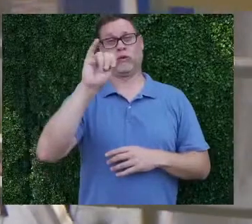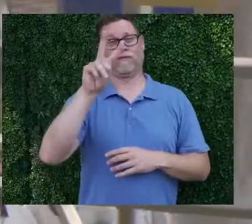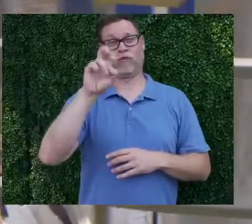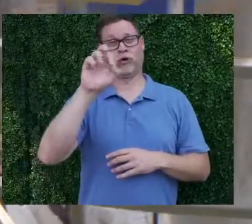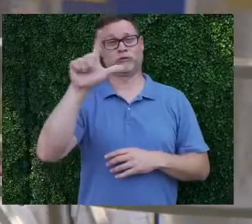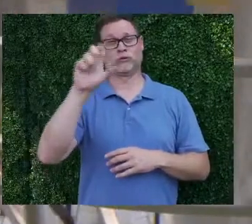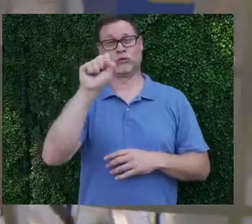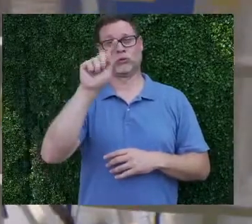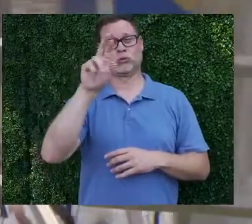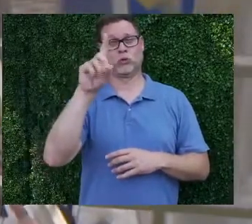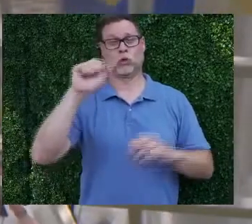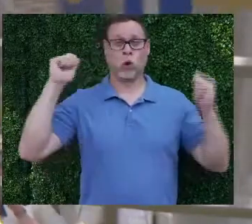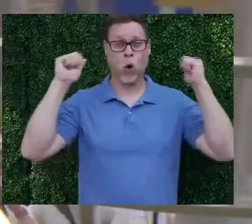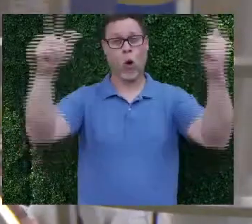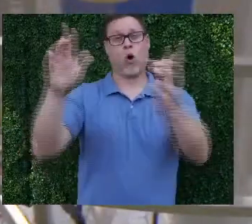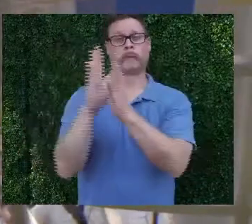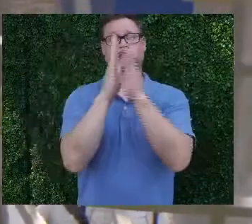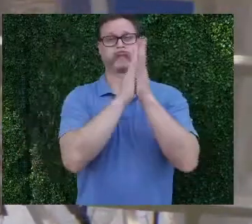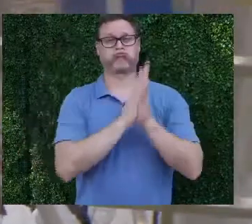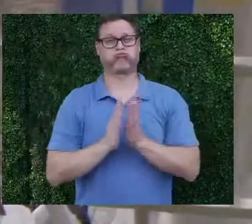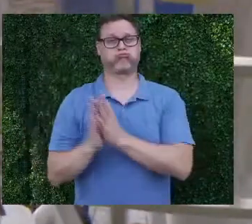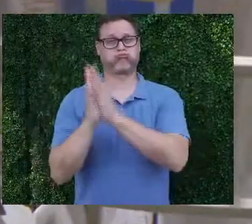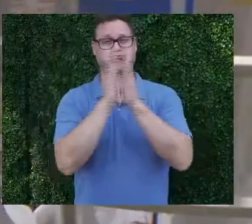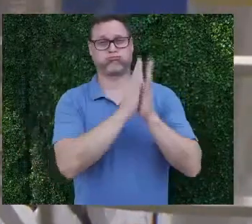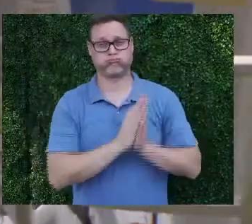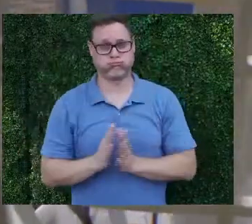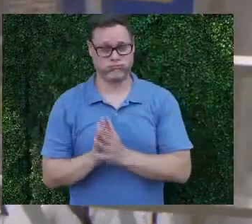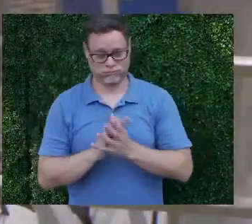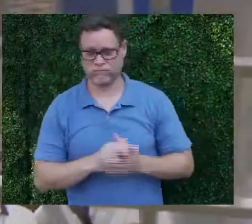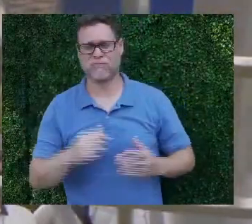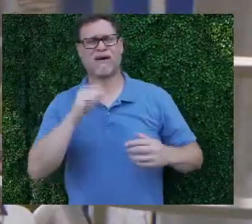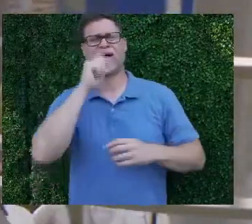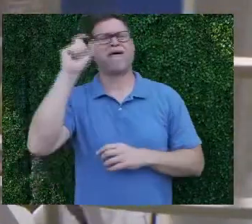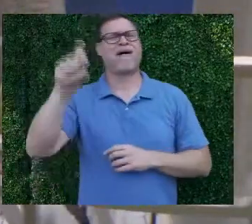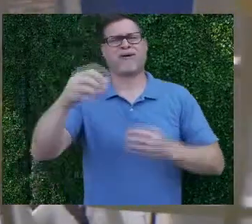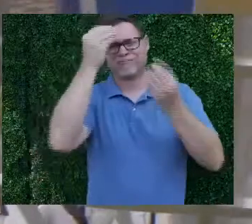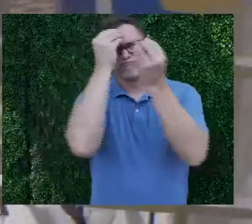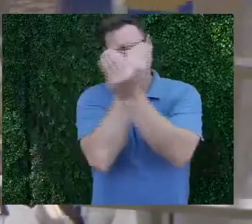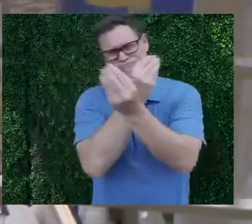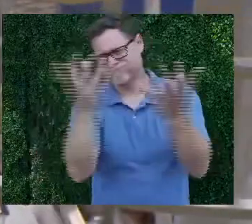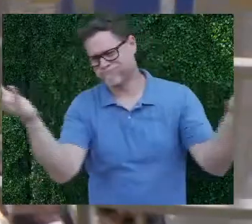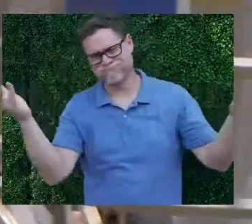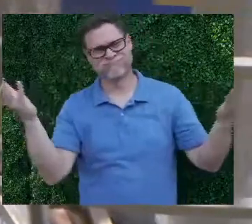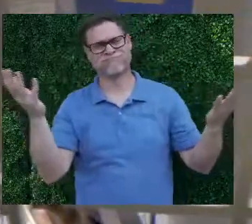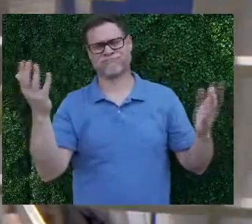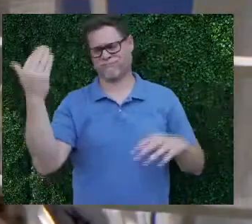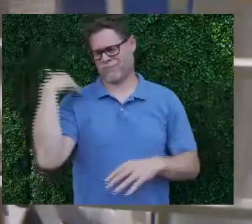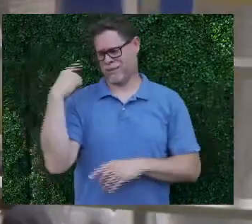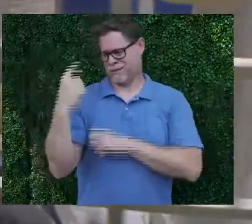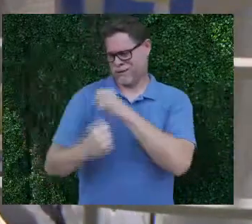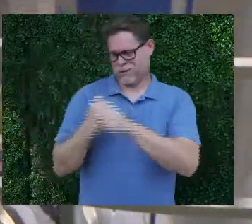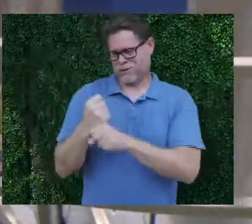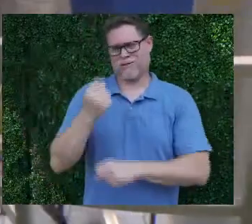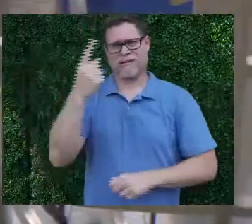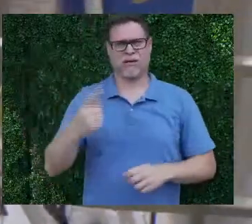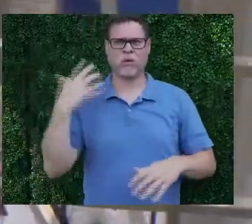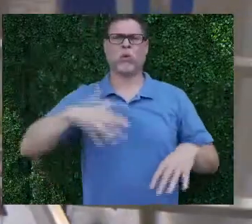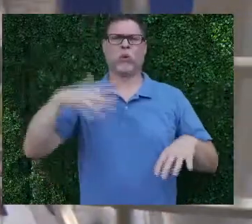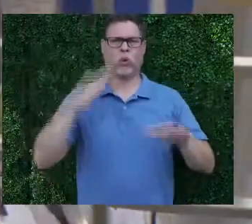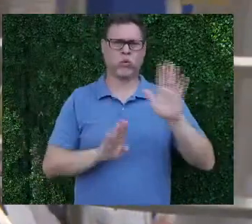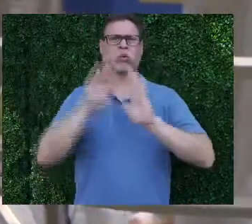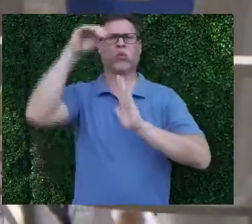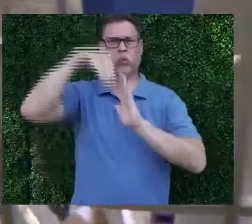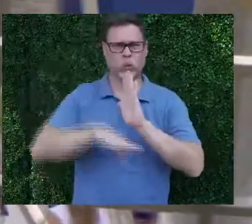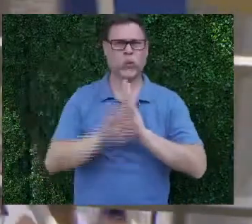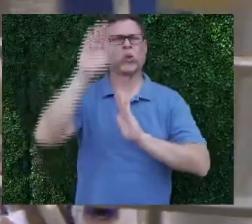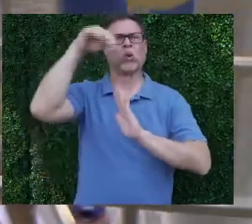a big round of applause. It's awesome. And I don't have to tell you that the last year and a half has been a roller coaster, I